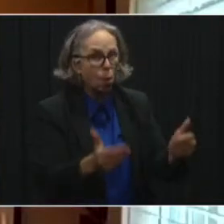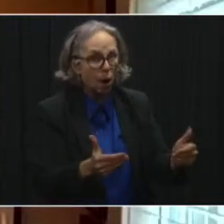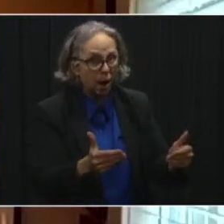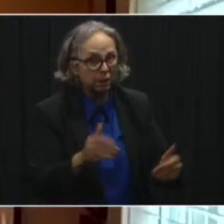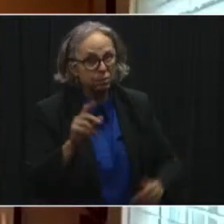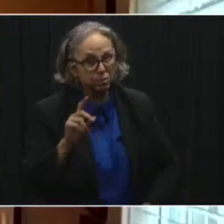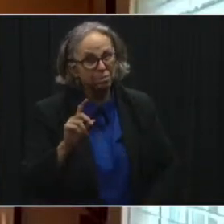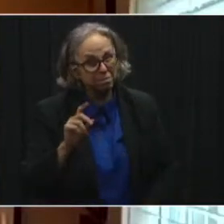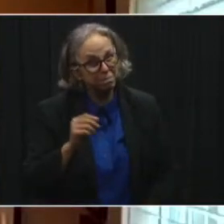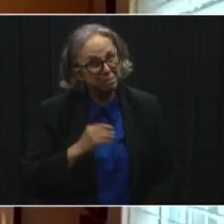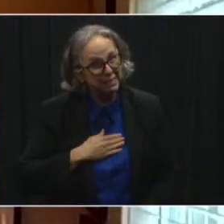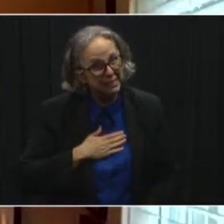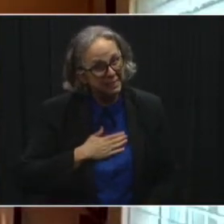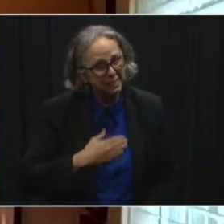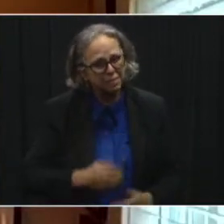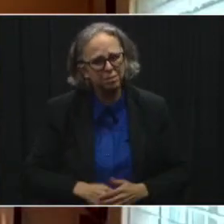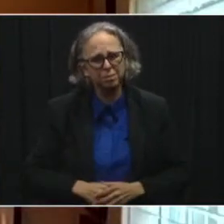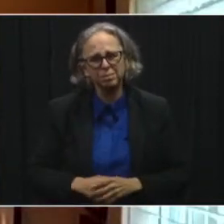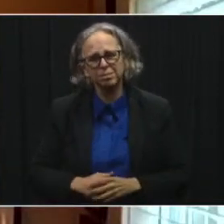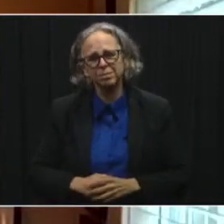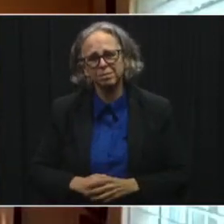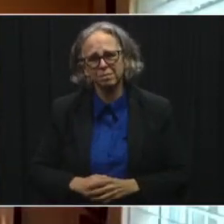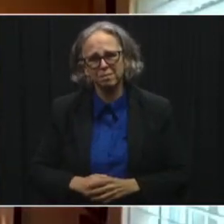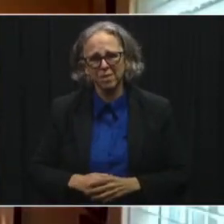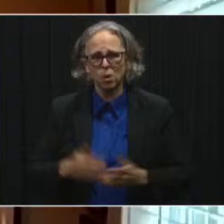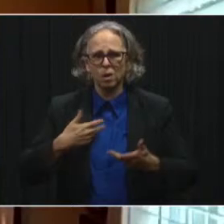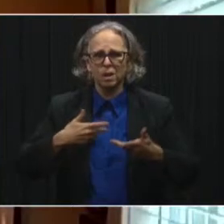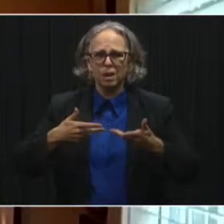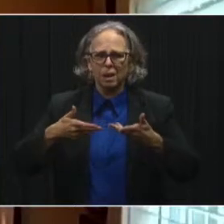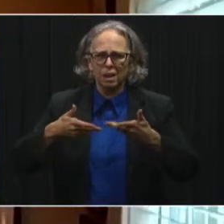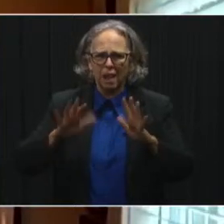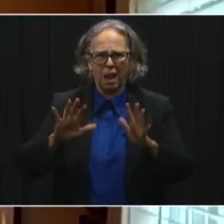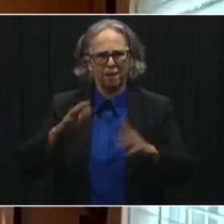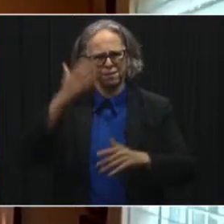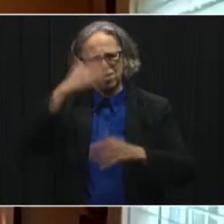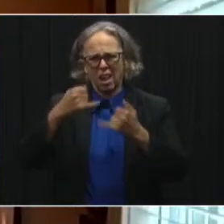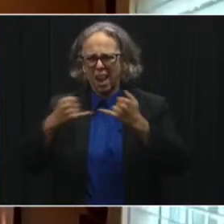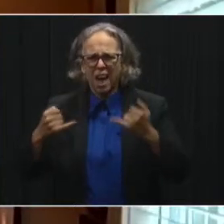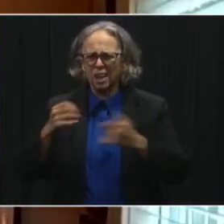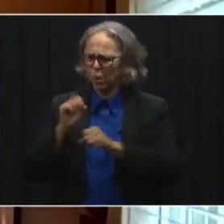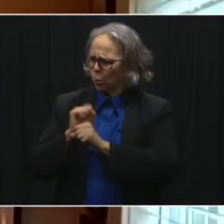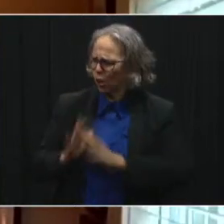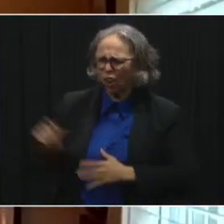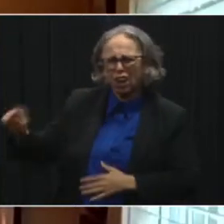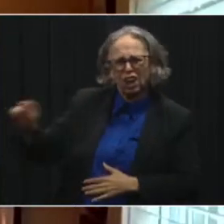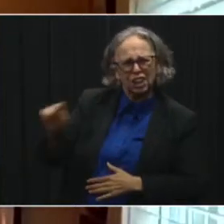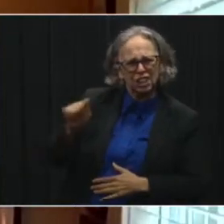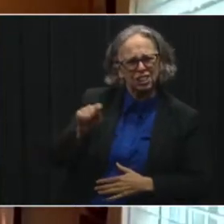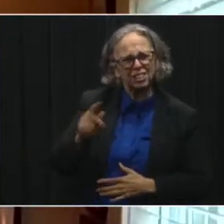frontline colleagues if there's anything that they would add.